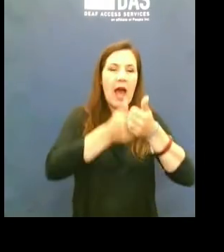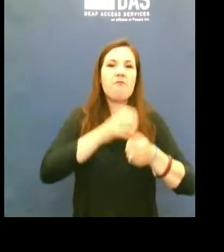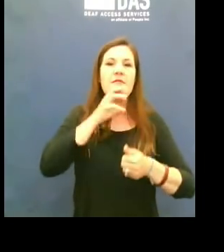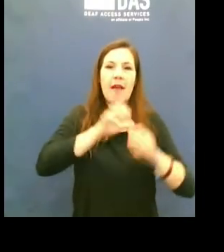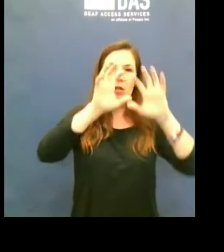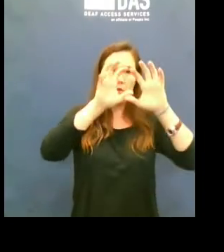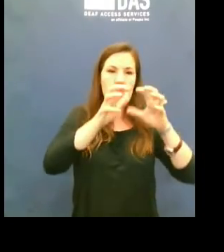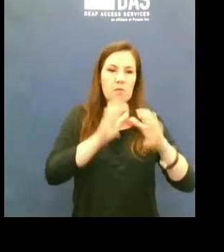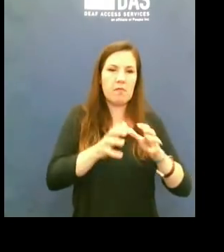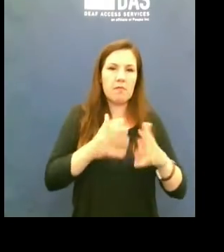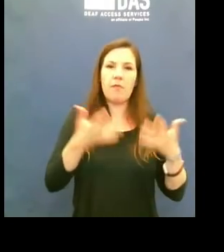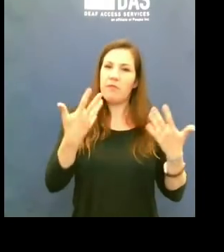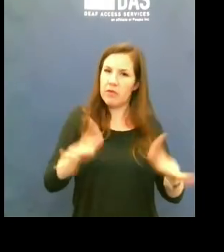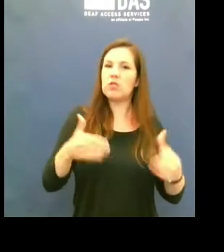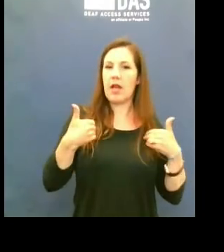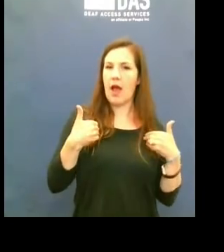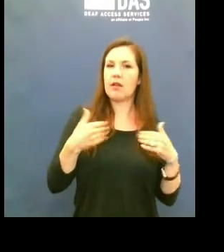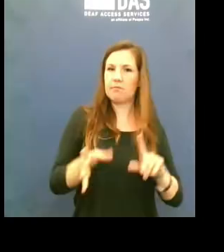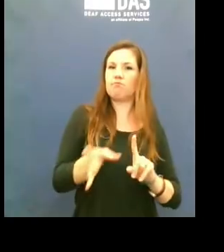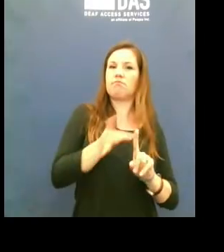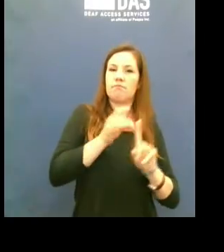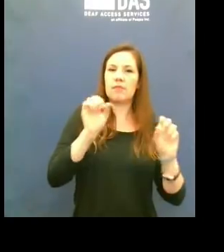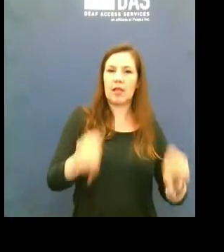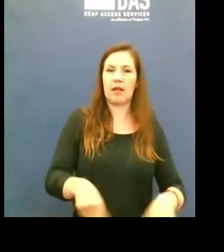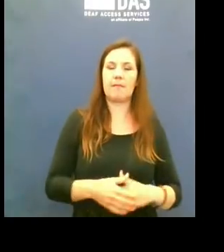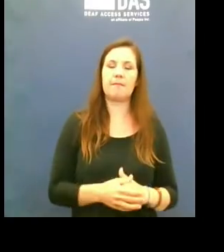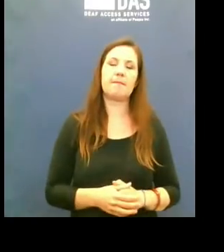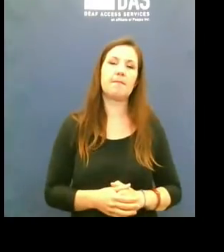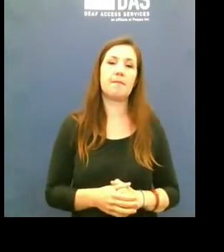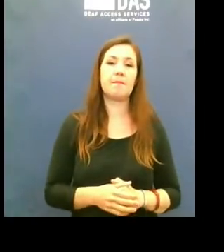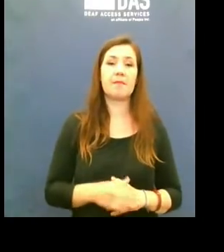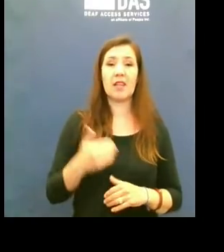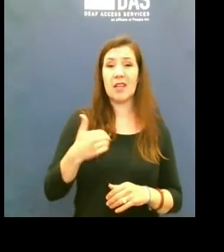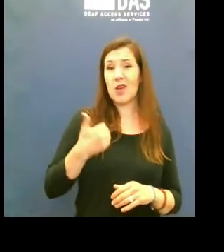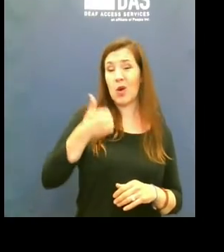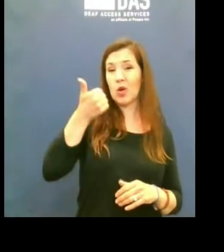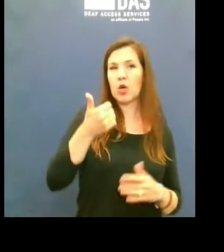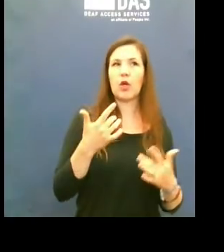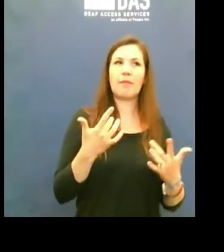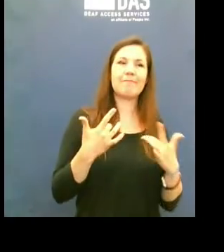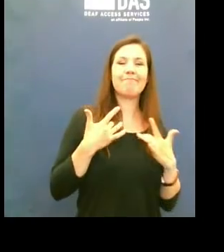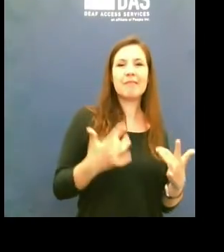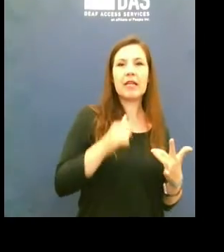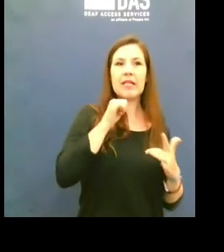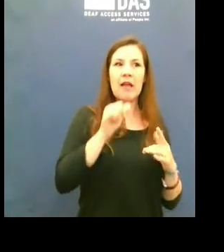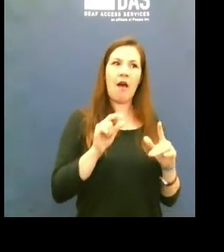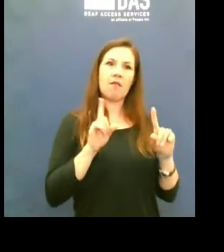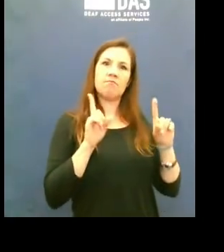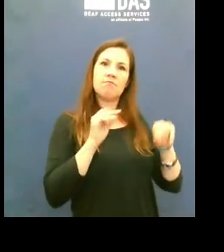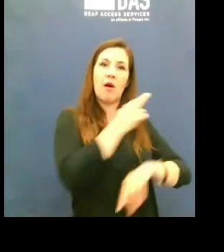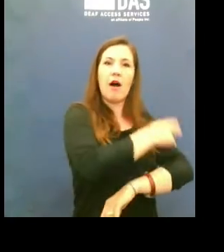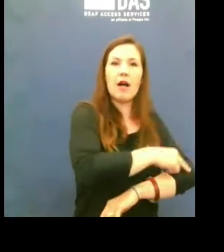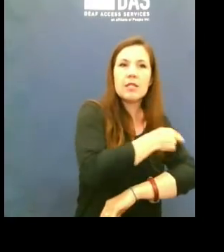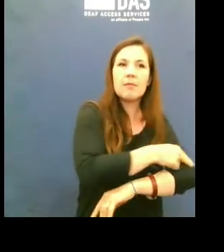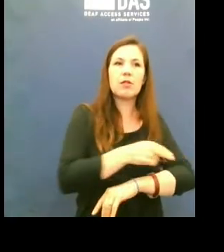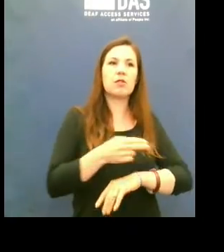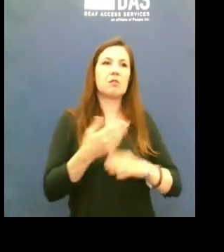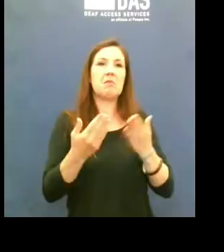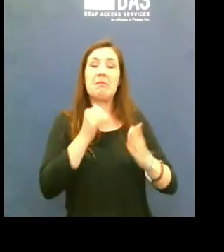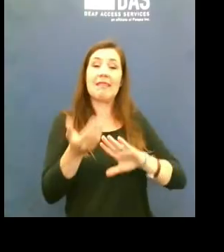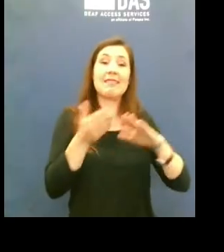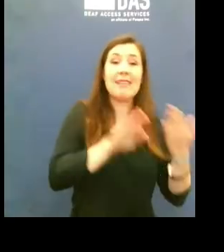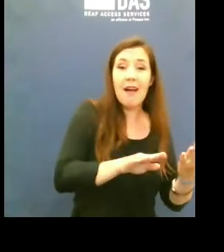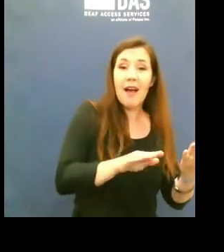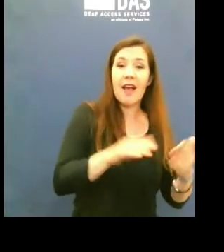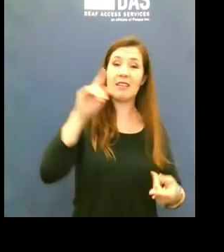with regards to the coronavirus. And the younger you are, the less chance you have of being hospitalized or die, but you certainly have a chance of